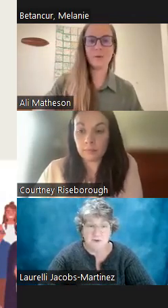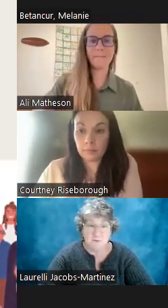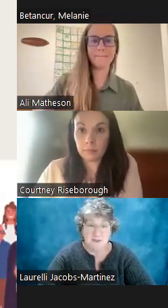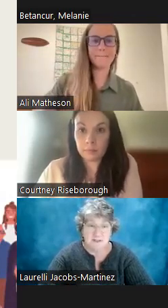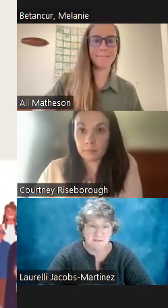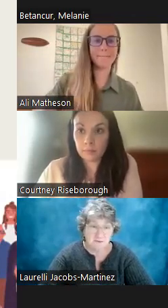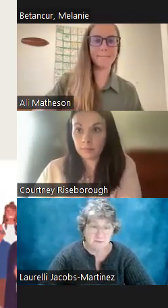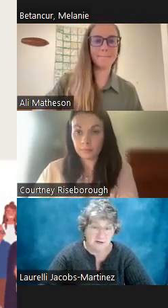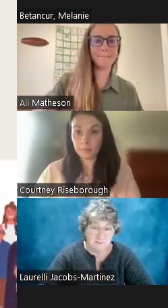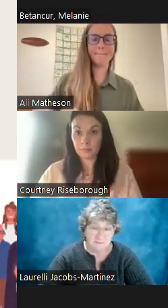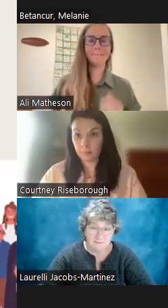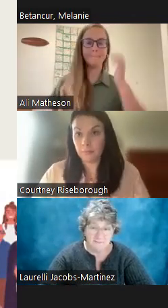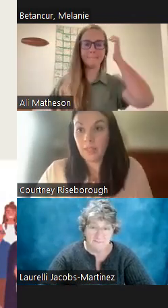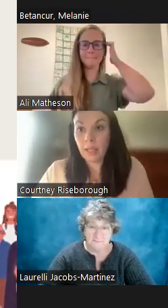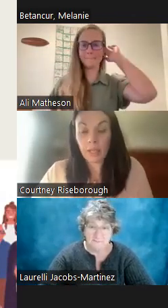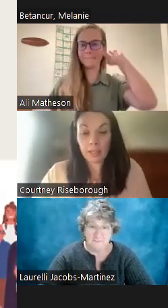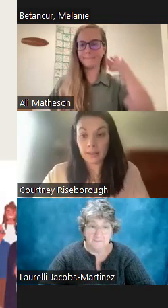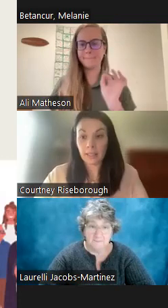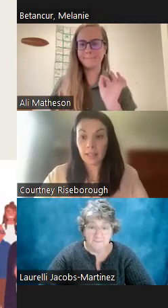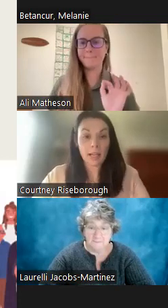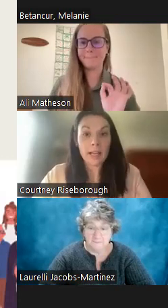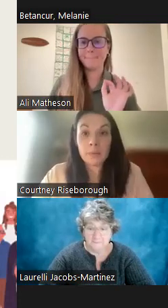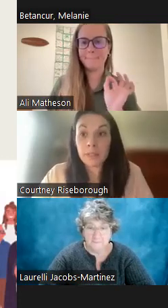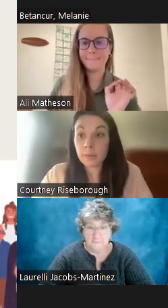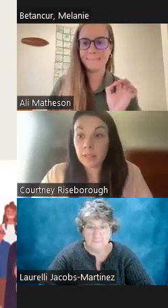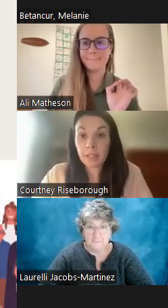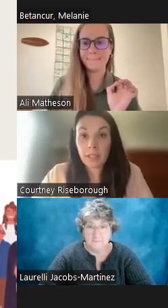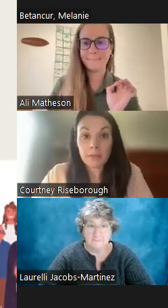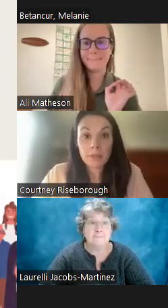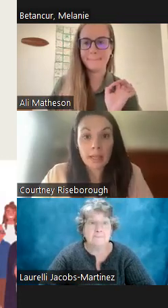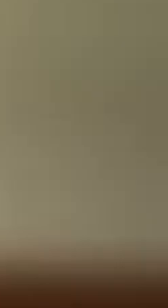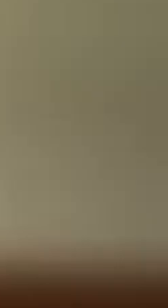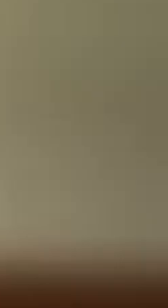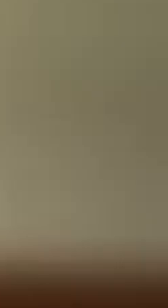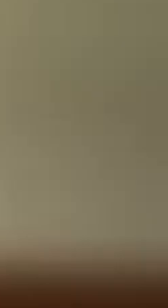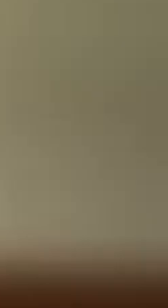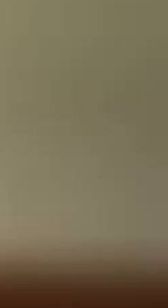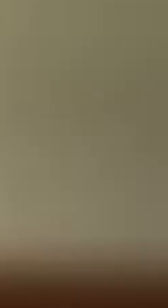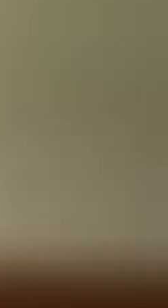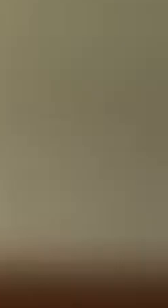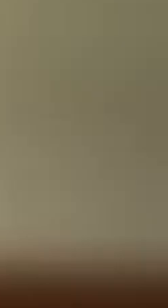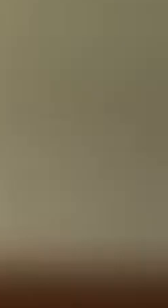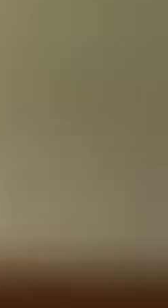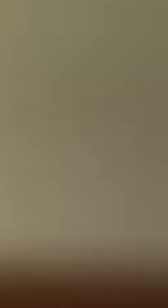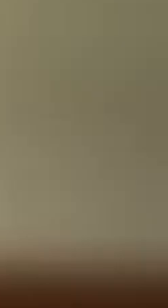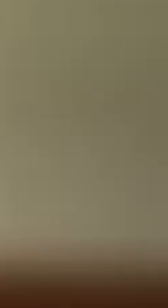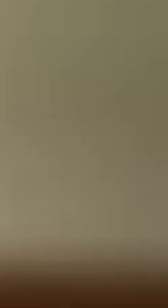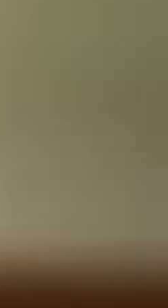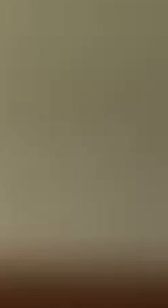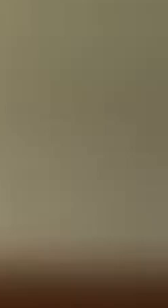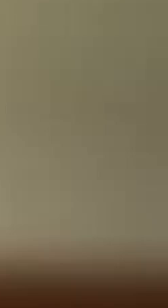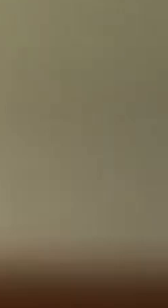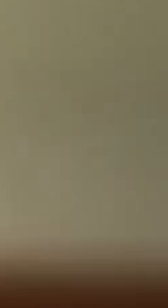the spectrum within the deaf community. I will play the video. Just give me a second to pull it